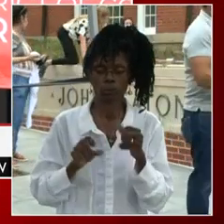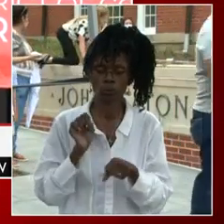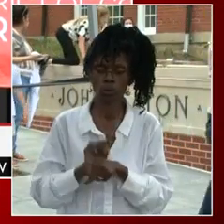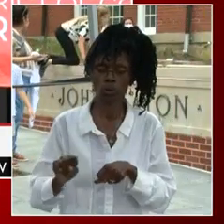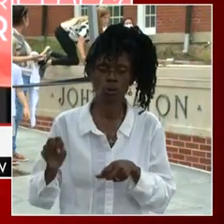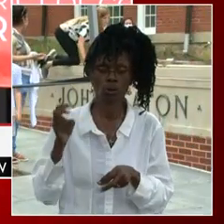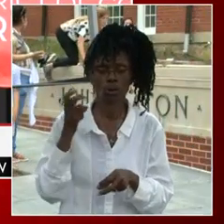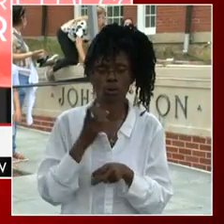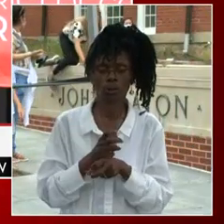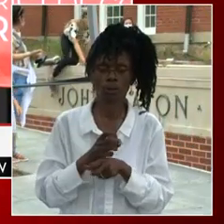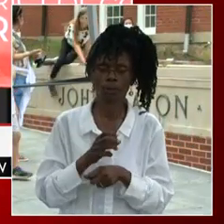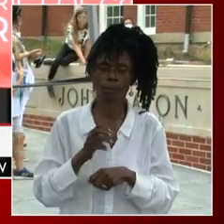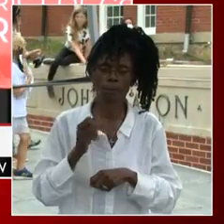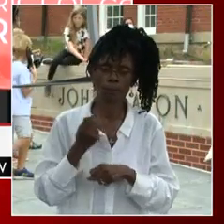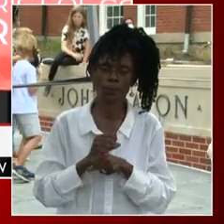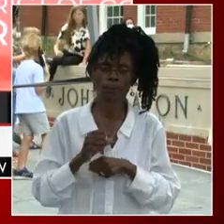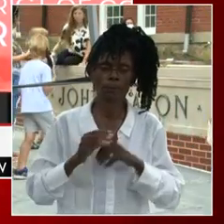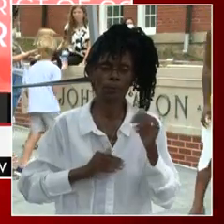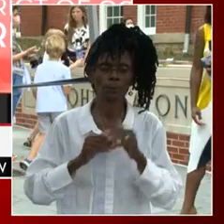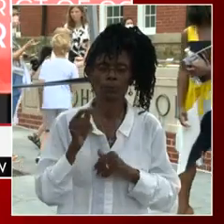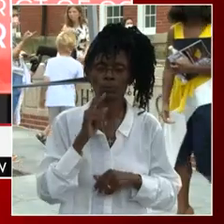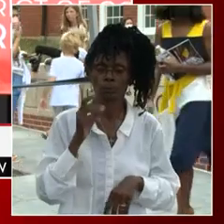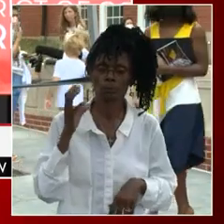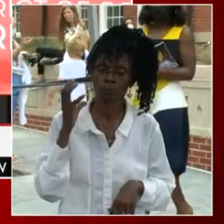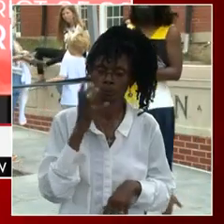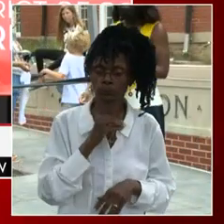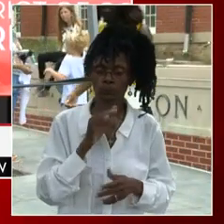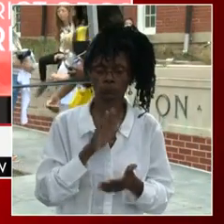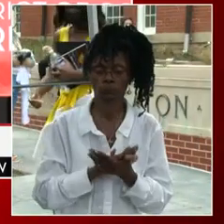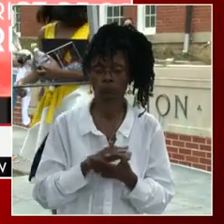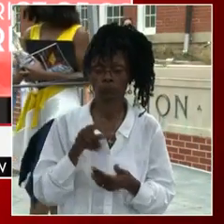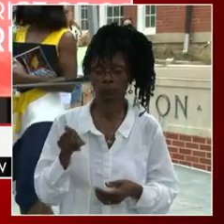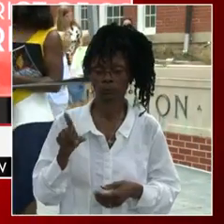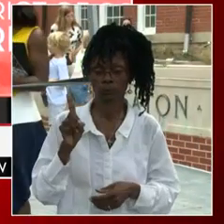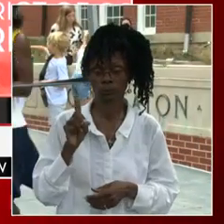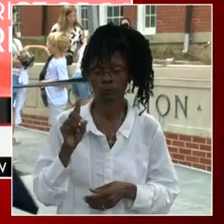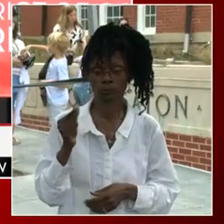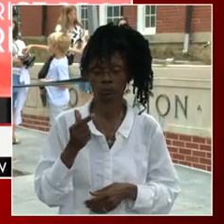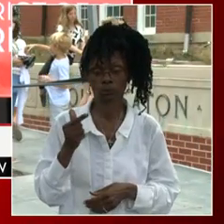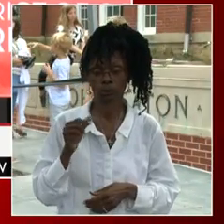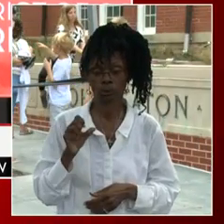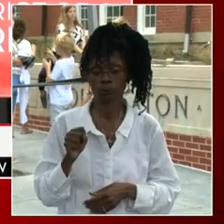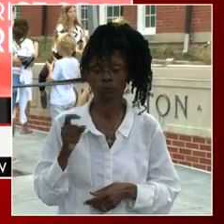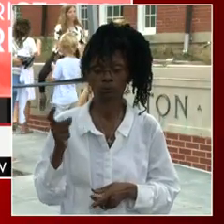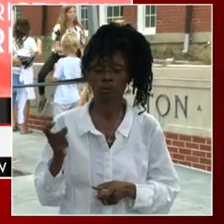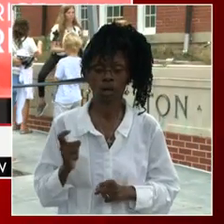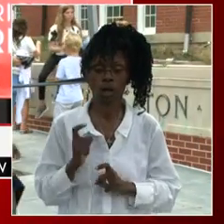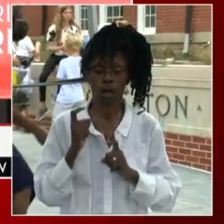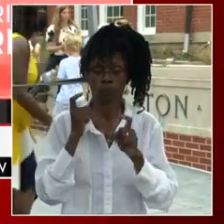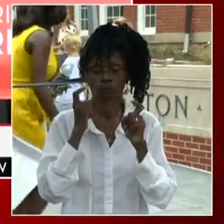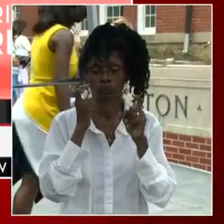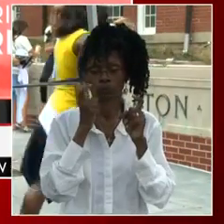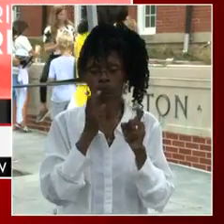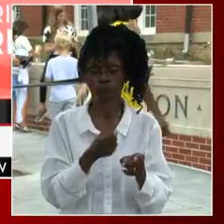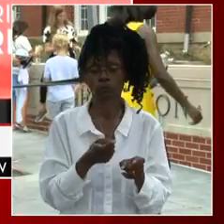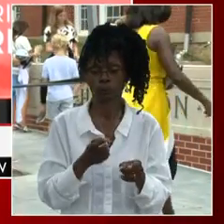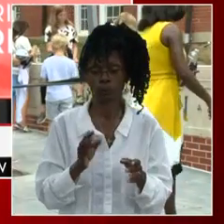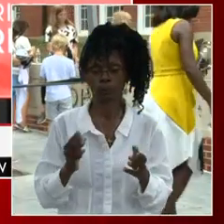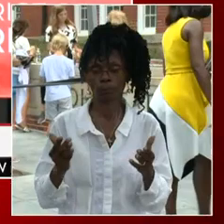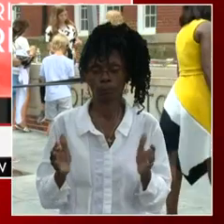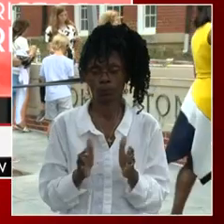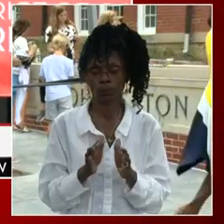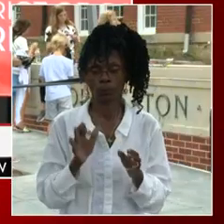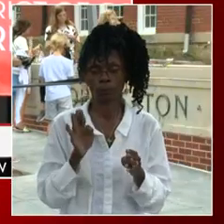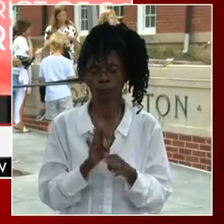Bowser, DGS continues to provide opportunities for small businesses to ensure that they continue to work and receive